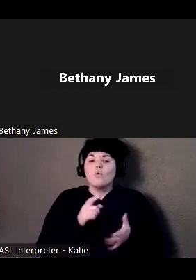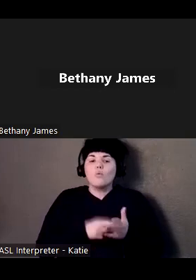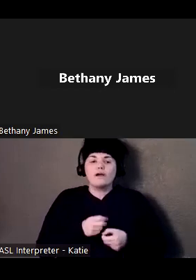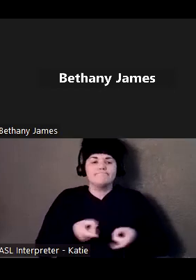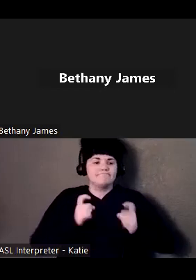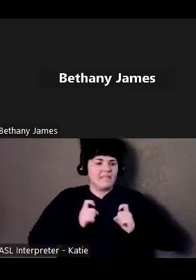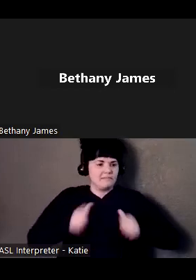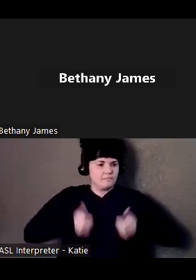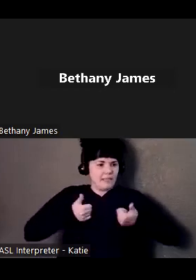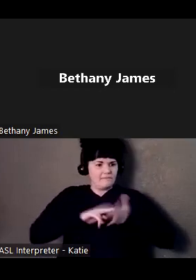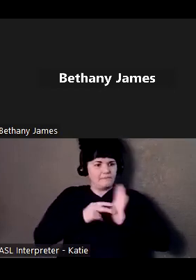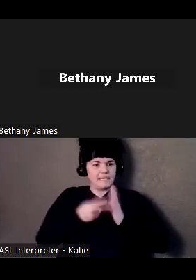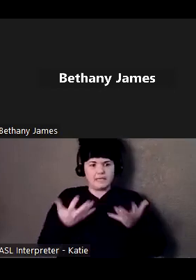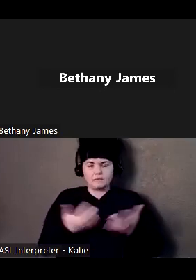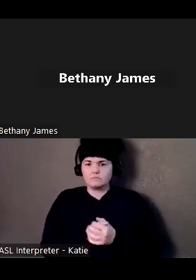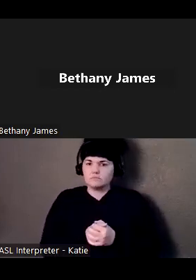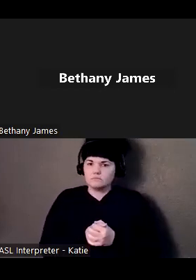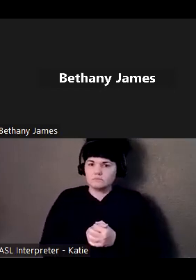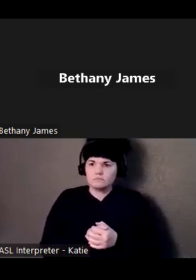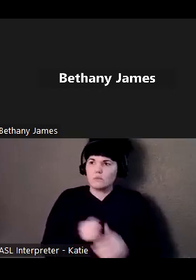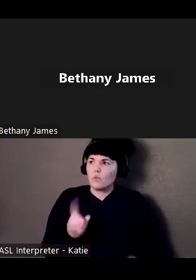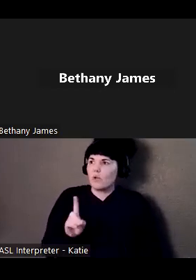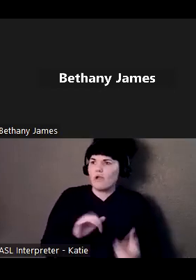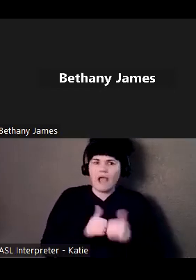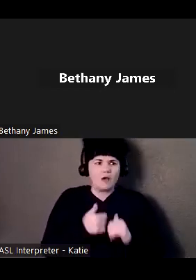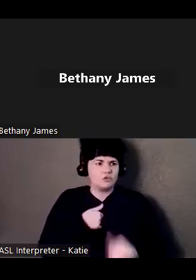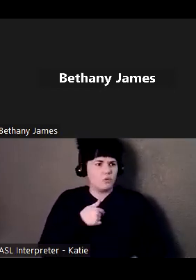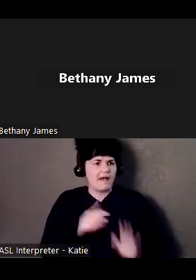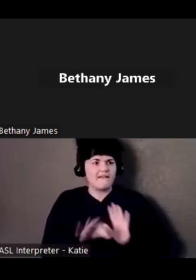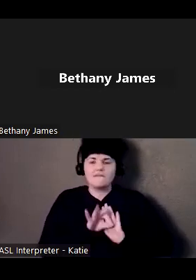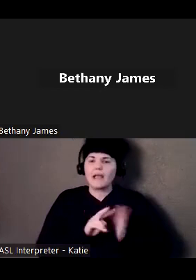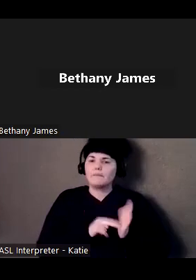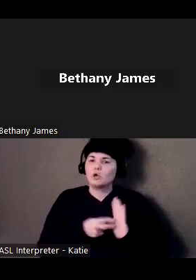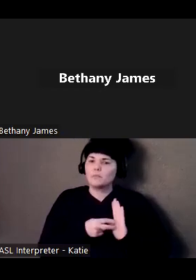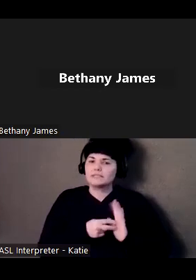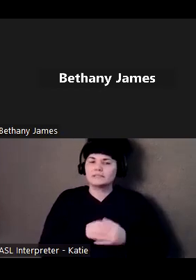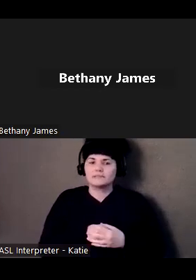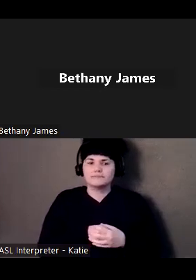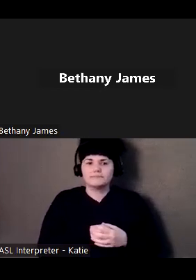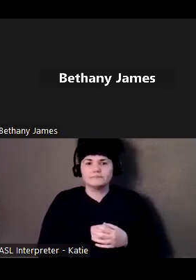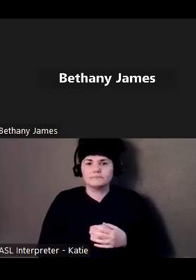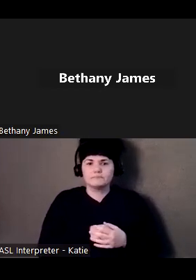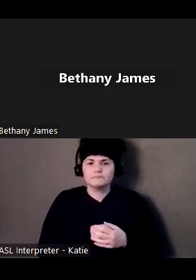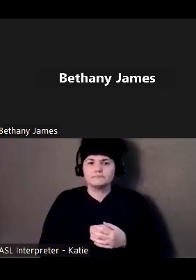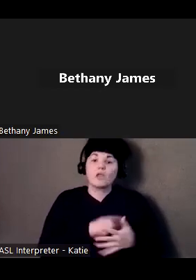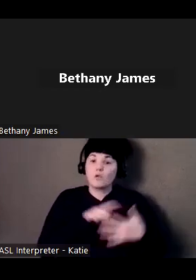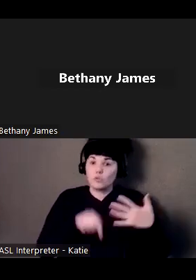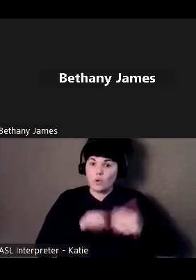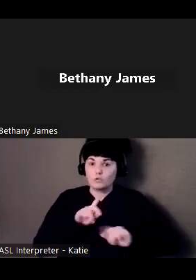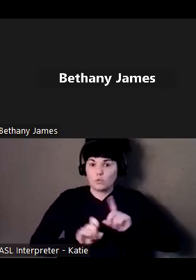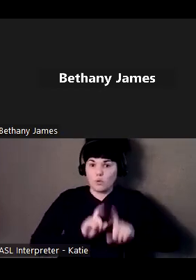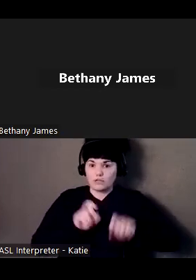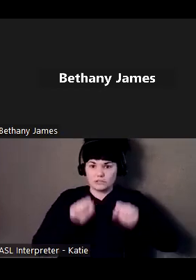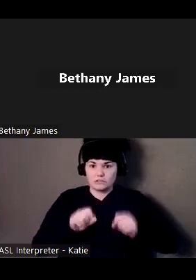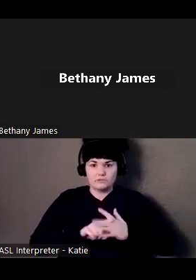And where and how do I find purpose? And from there, those questions can begin a different conversation about